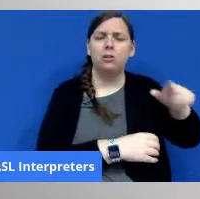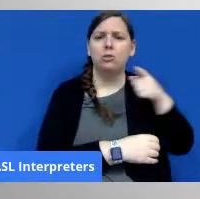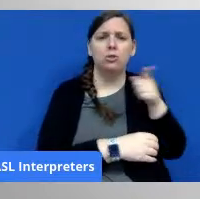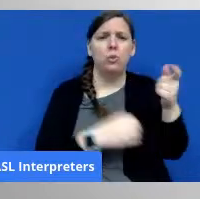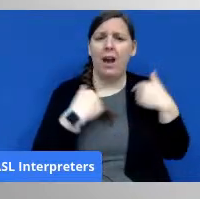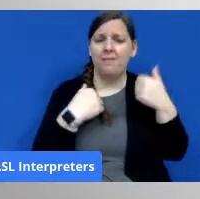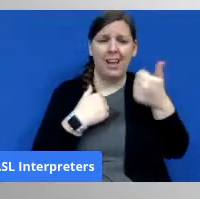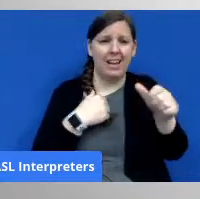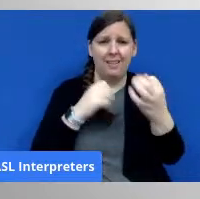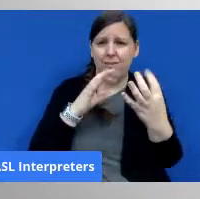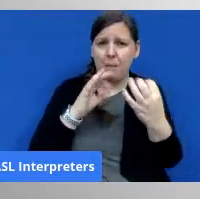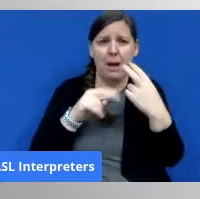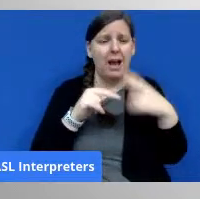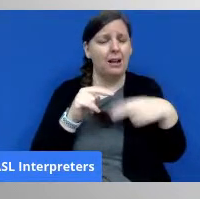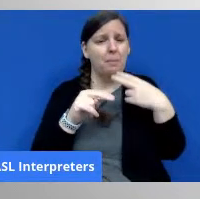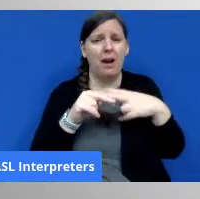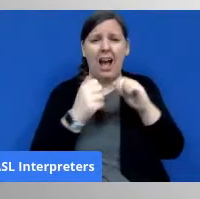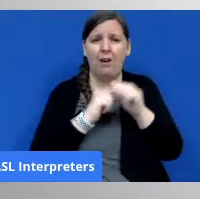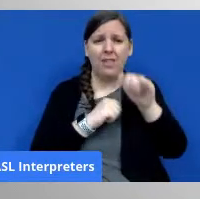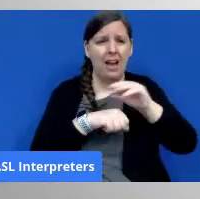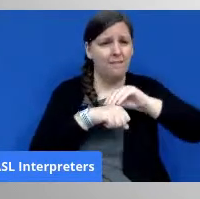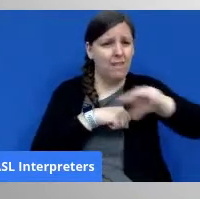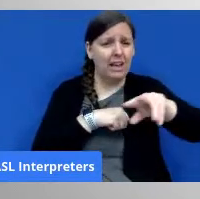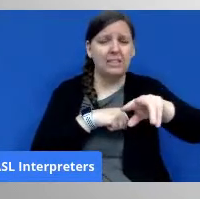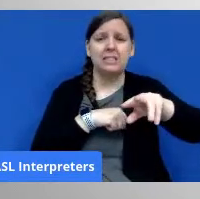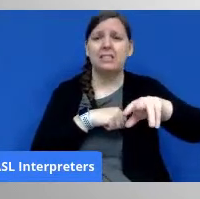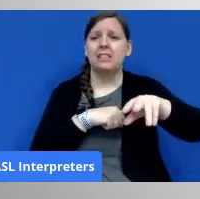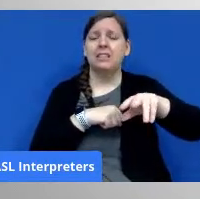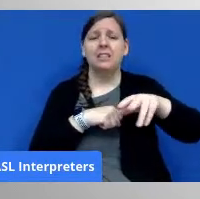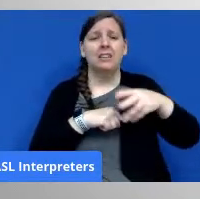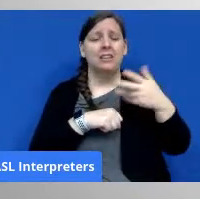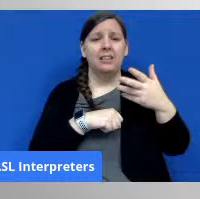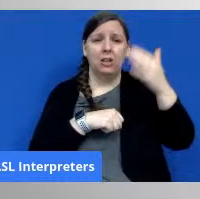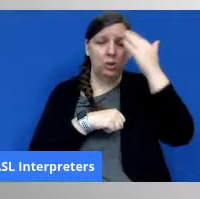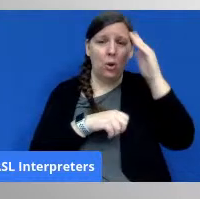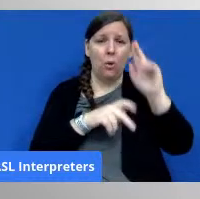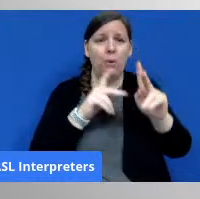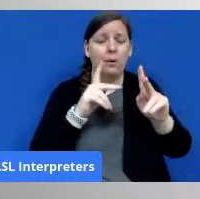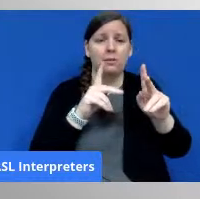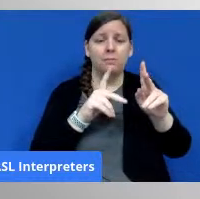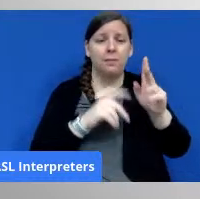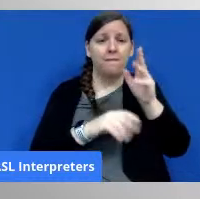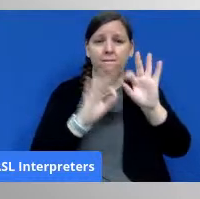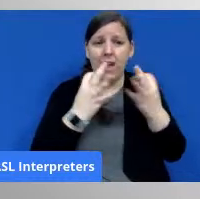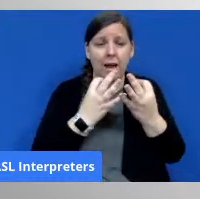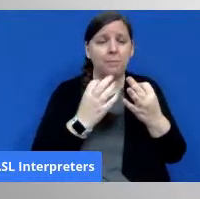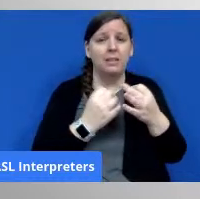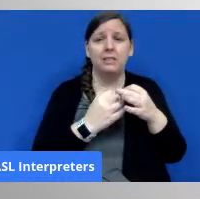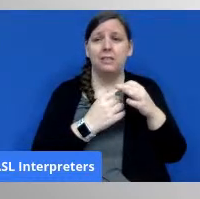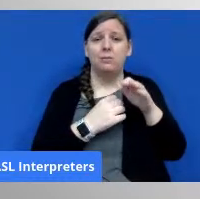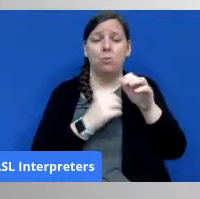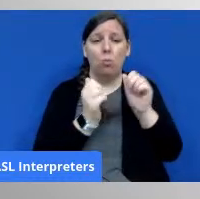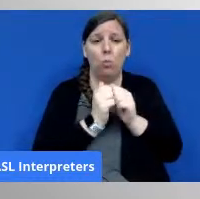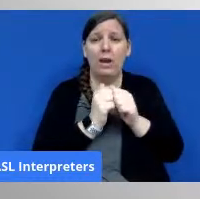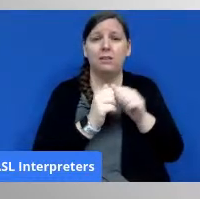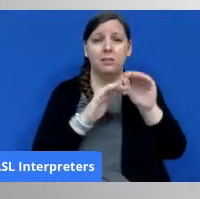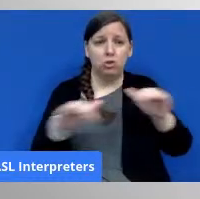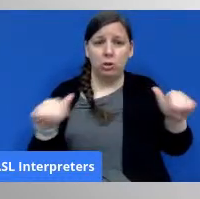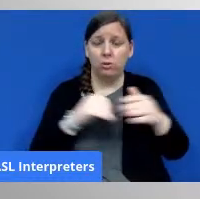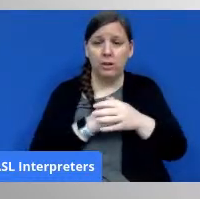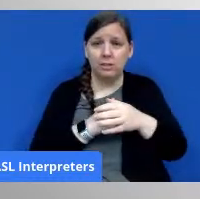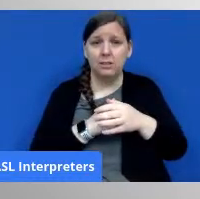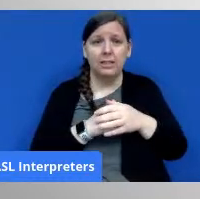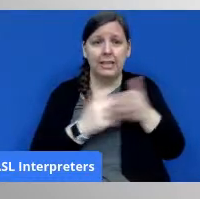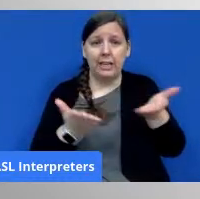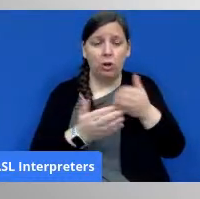convenience factor for families who might also have kids in elementary school or whatever? Yes, Commissioner Link, thank you for that comment